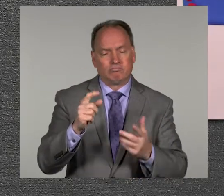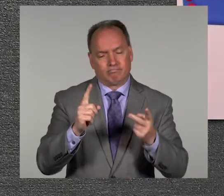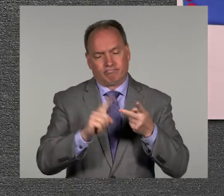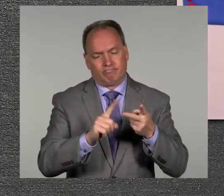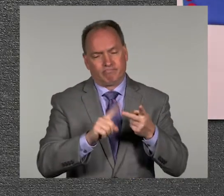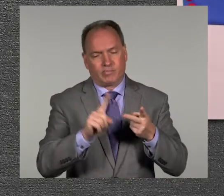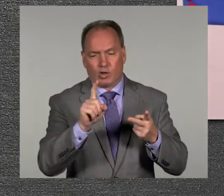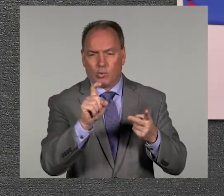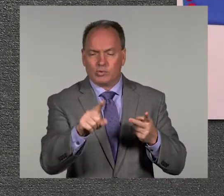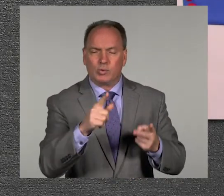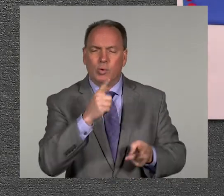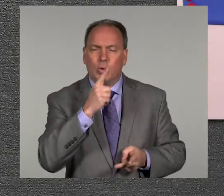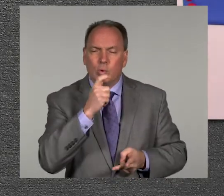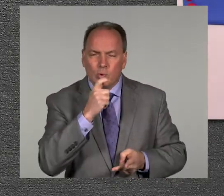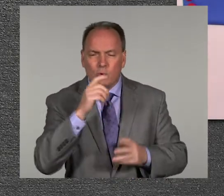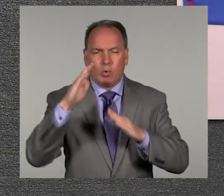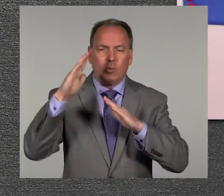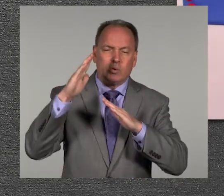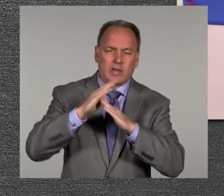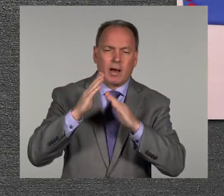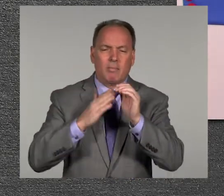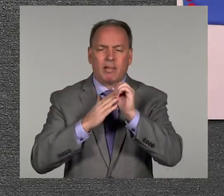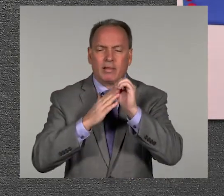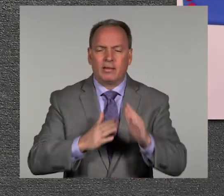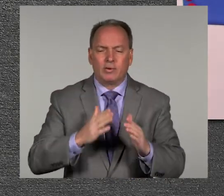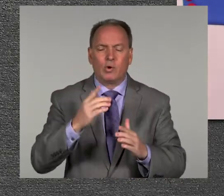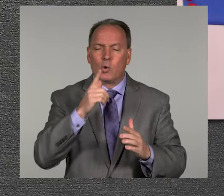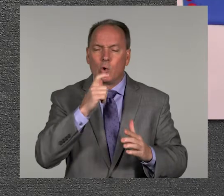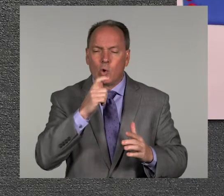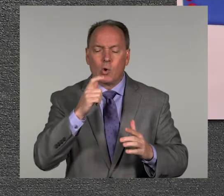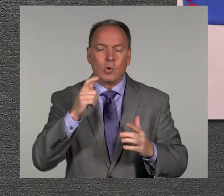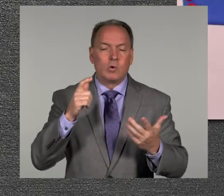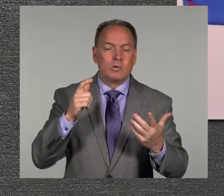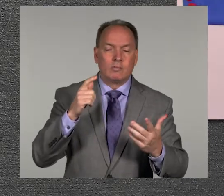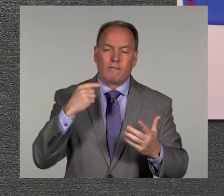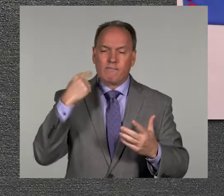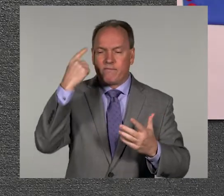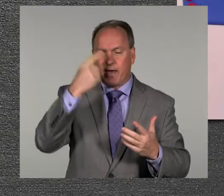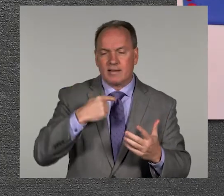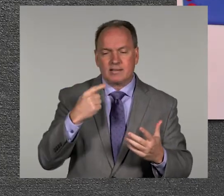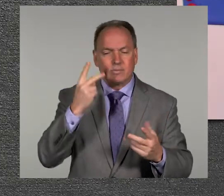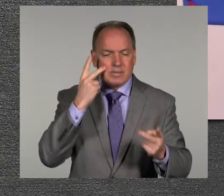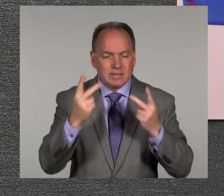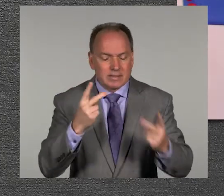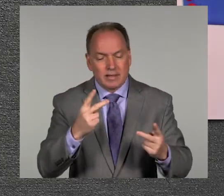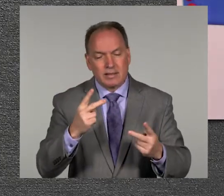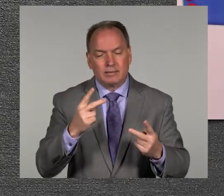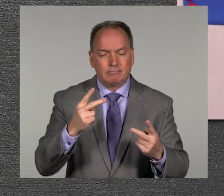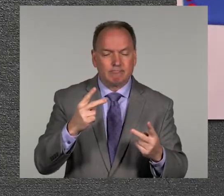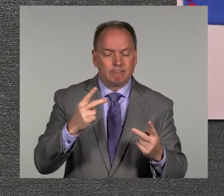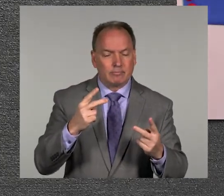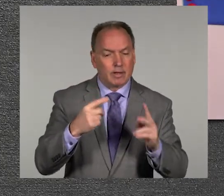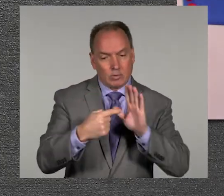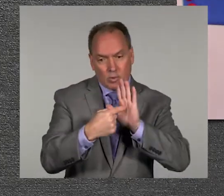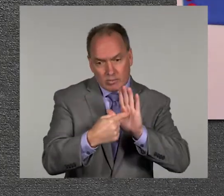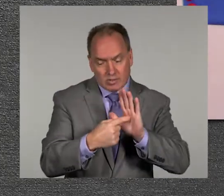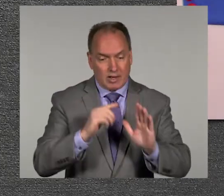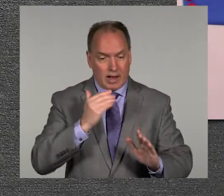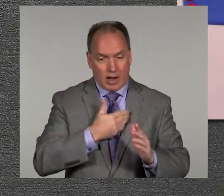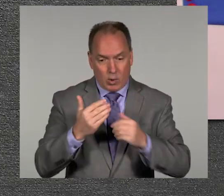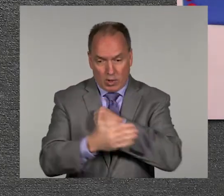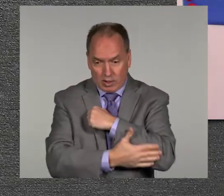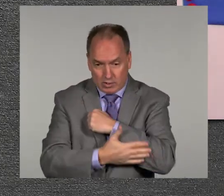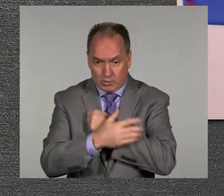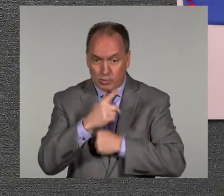government? Who is the face of the United States of America's government? Okay, I want you to think of your answer. I want you to shout it out